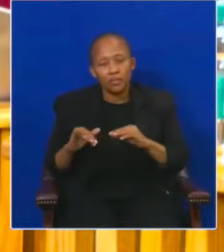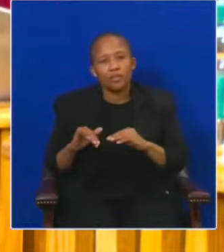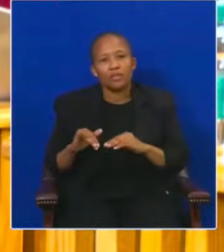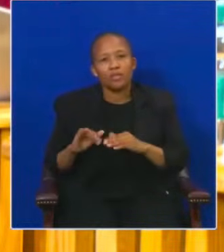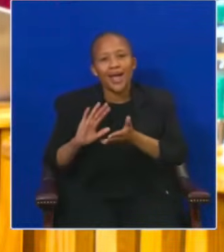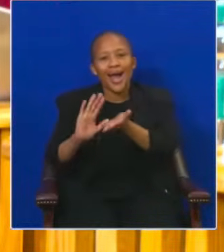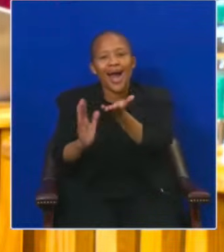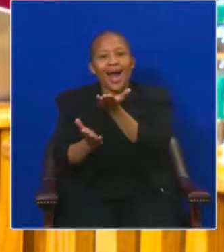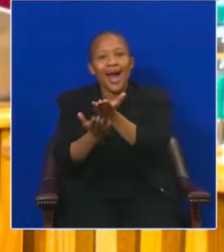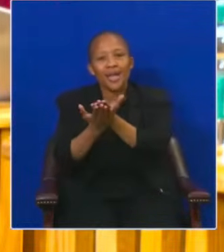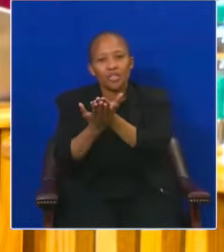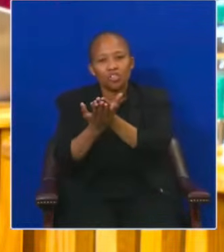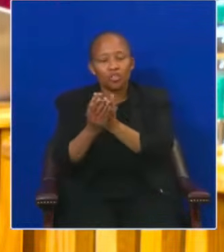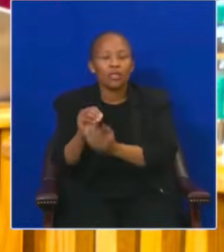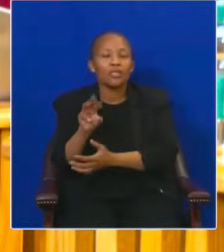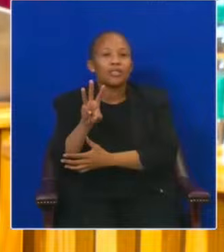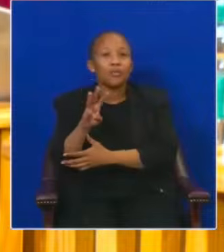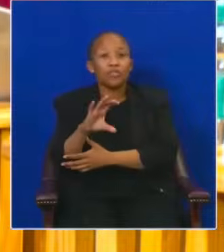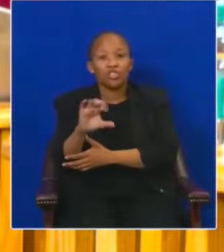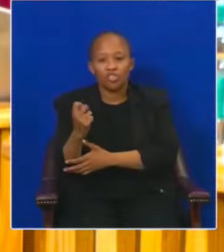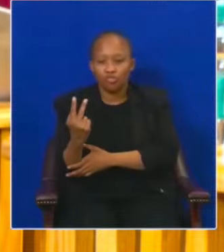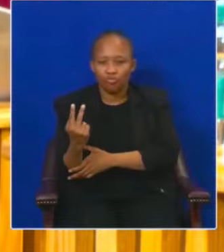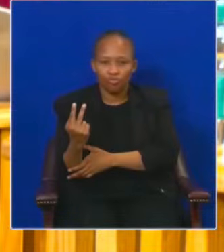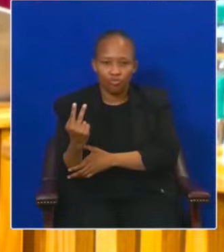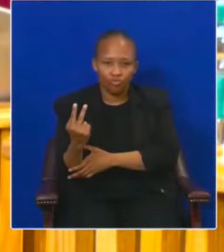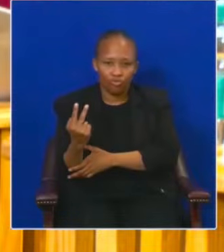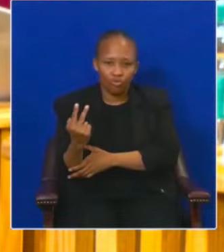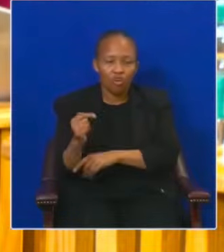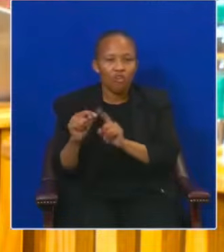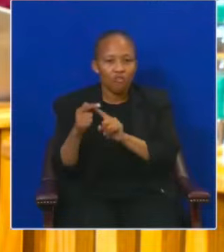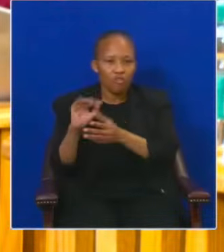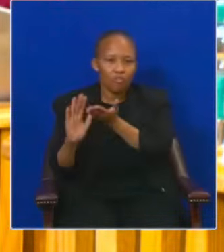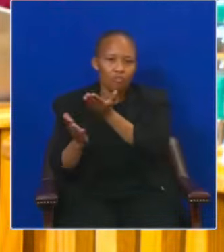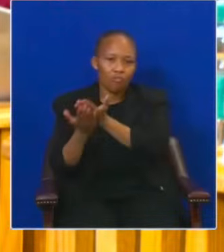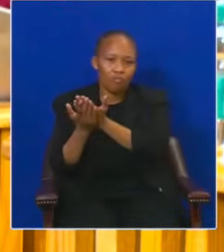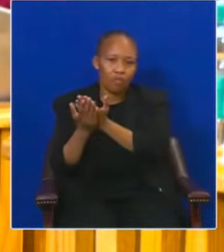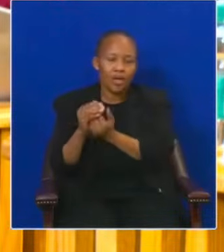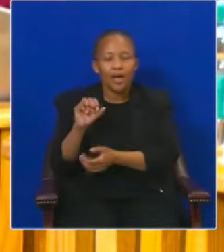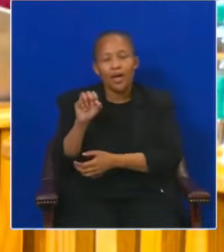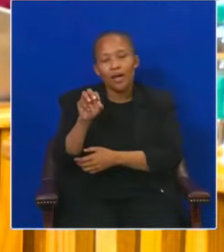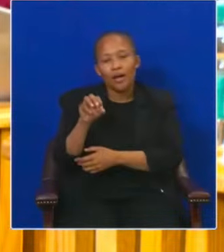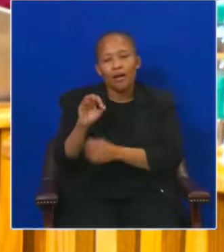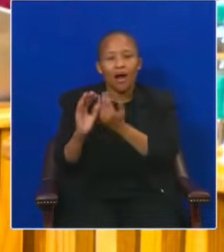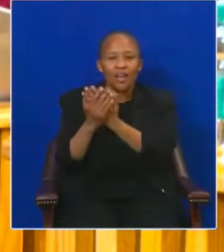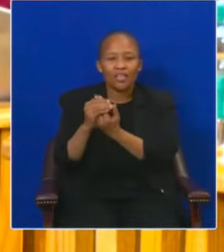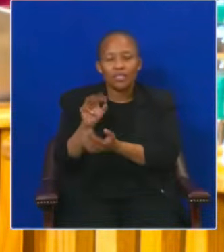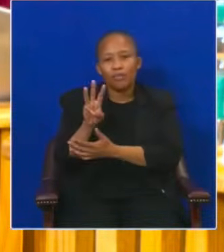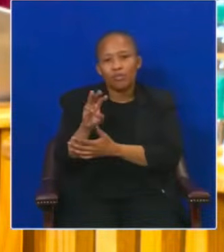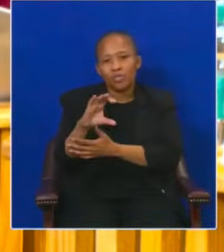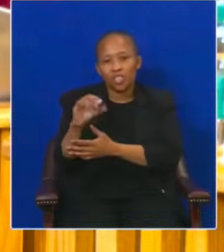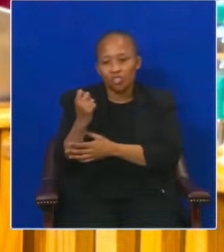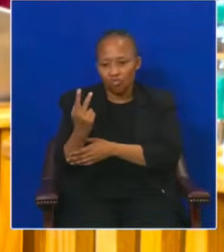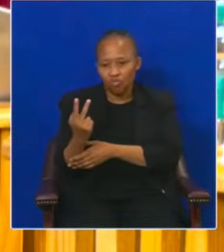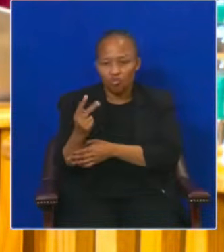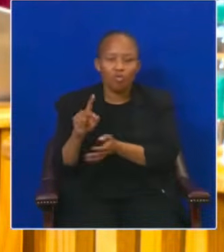WC2 in your Annexure bundle? Annexure WC2. It appears on page 8.